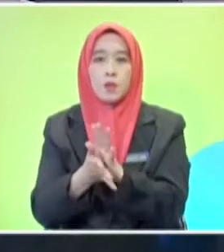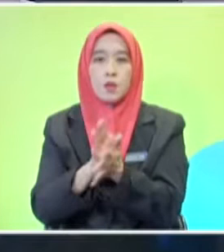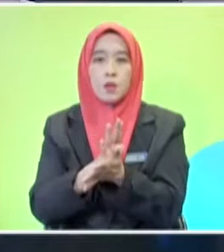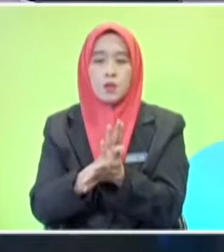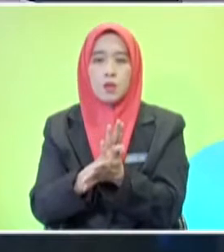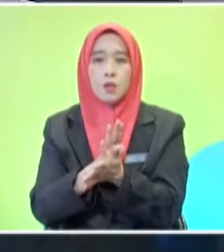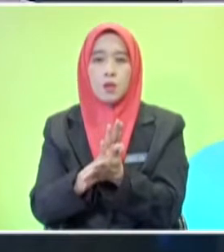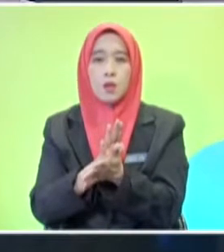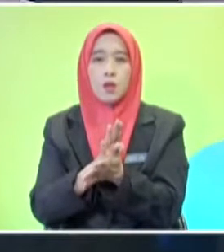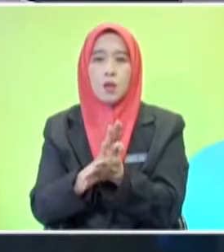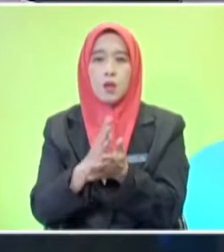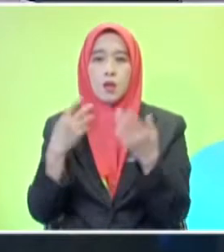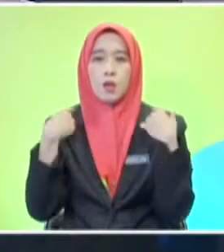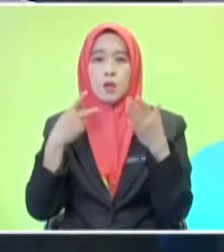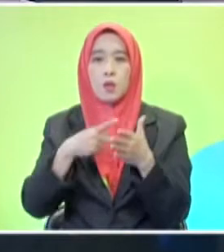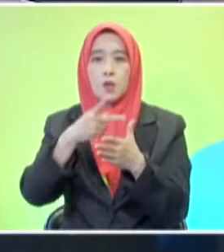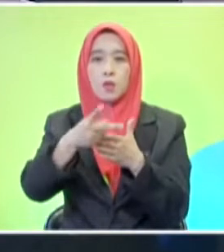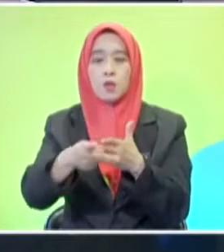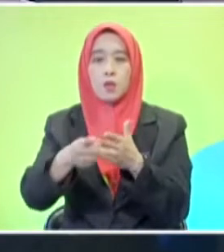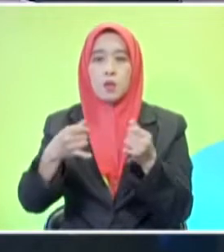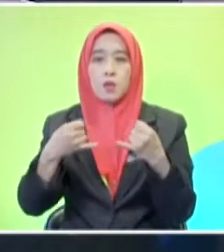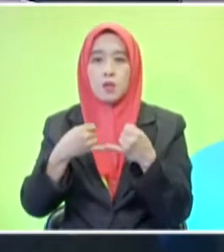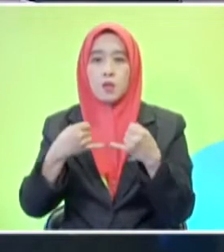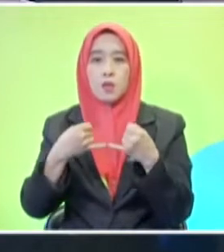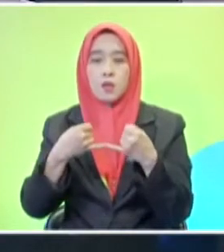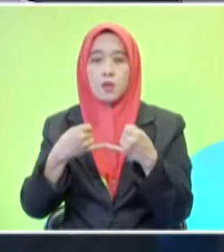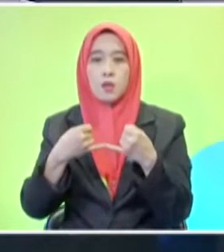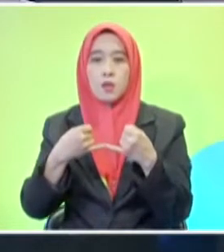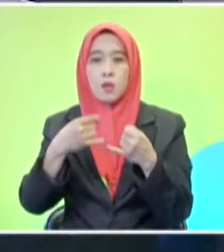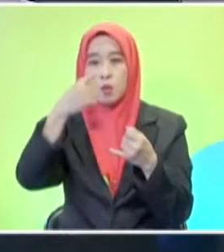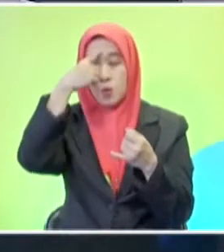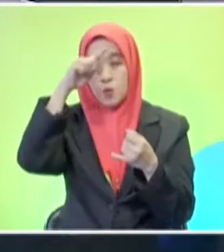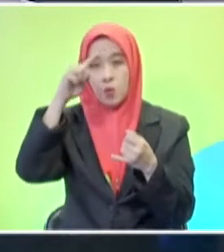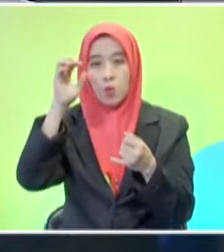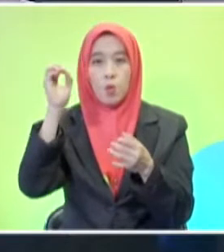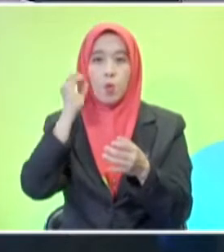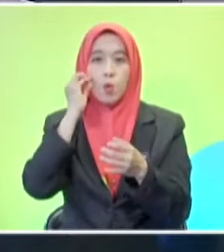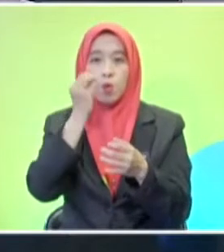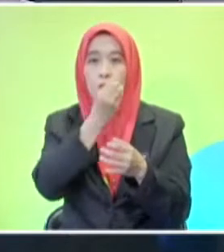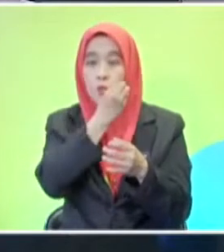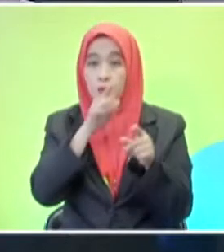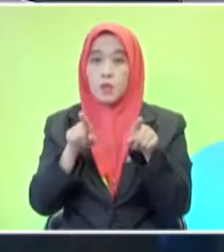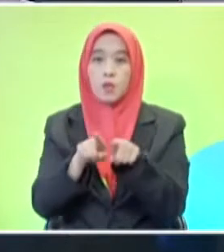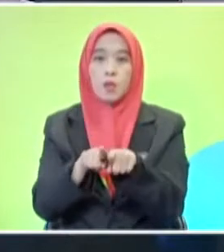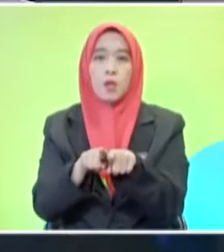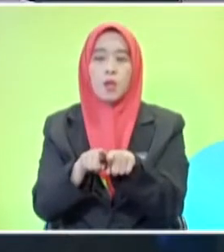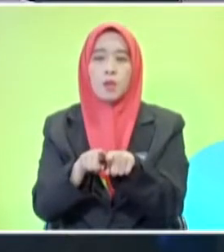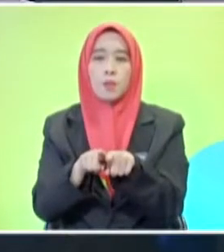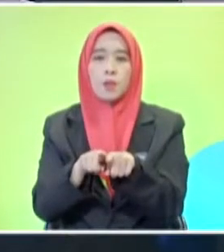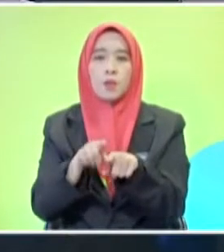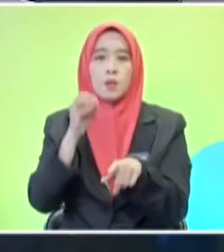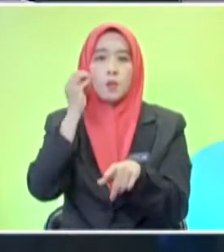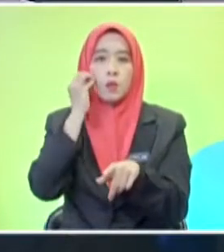a commensalism interaction. All right. Okay. For the orchid, it's also the same as well. So the orchid